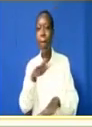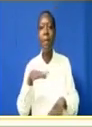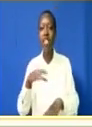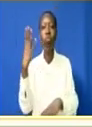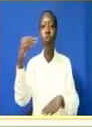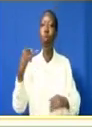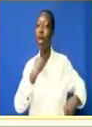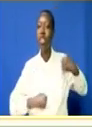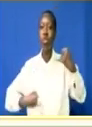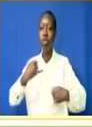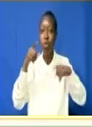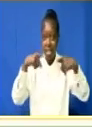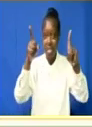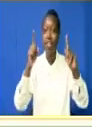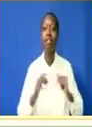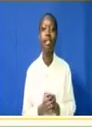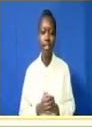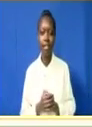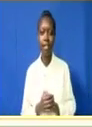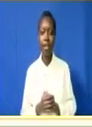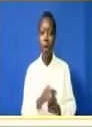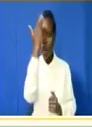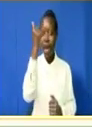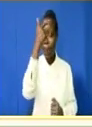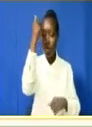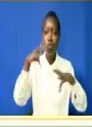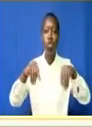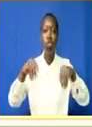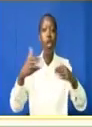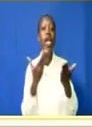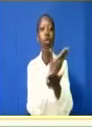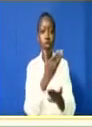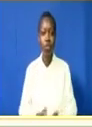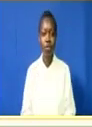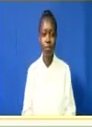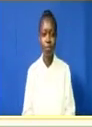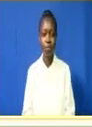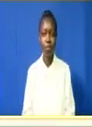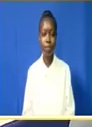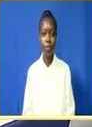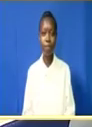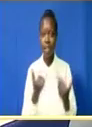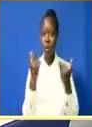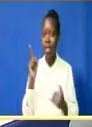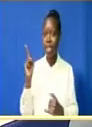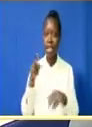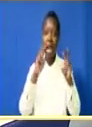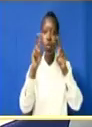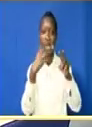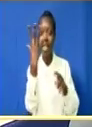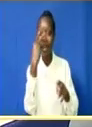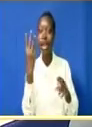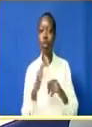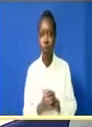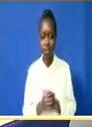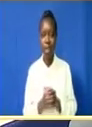enjoy yourself. Yeah. And it's caused because of simple erosion. Yeah. So that's a tourist attraction site. It